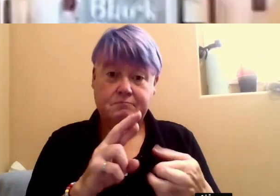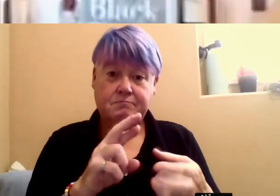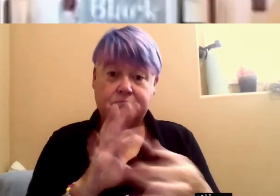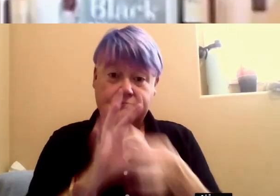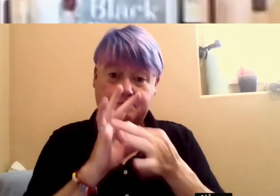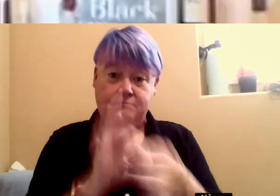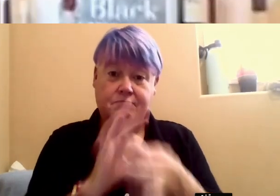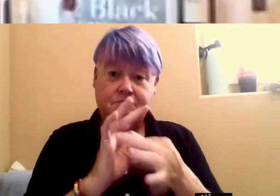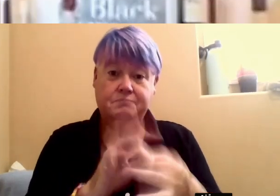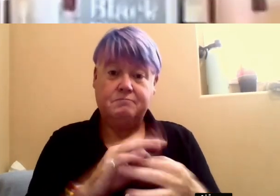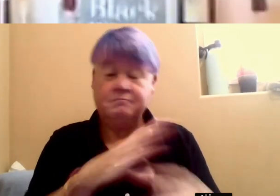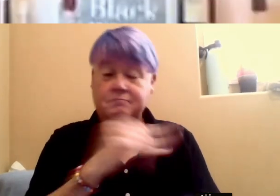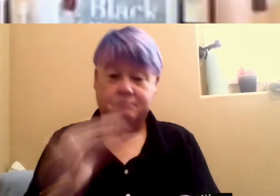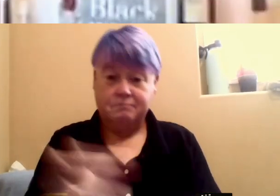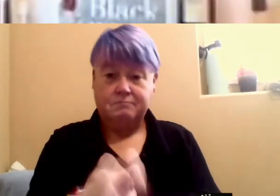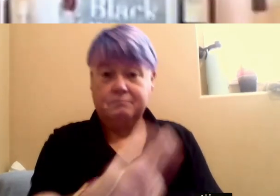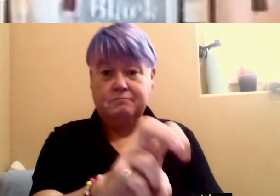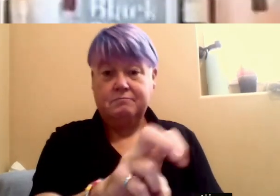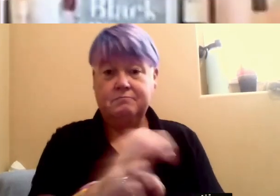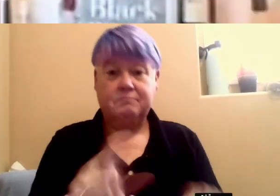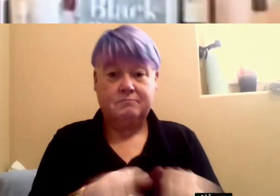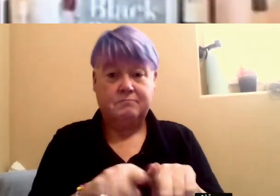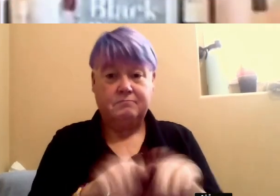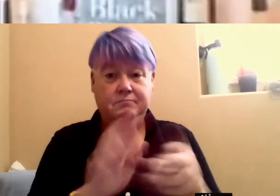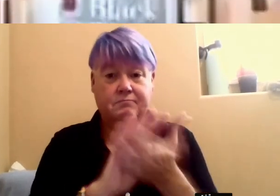of a journey. It also became